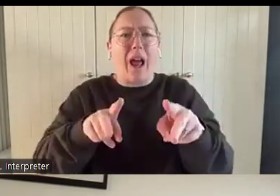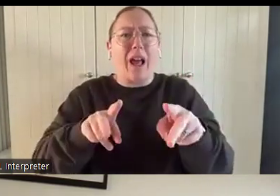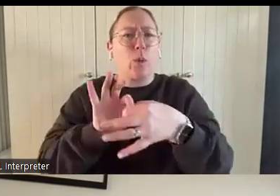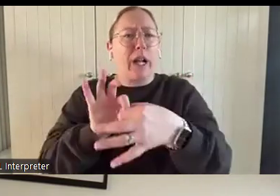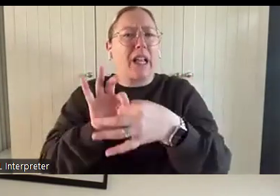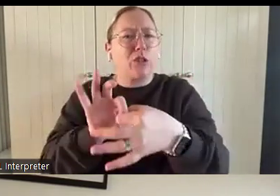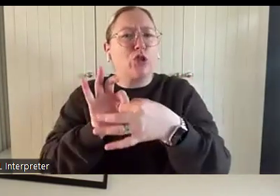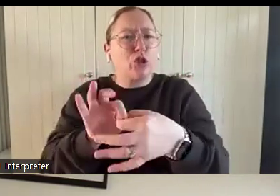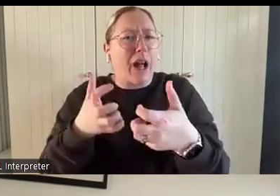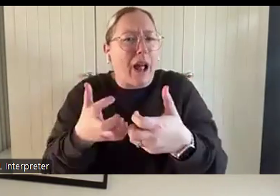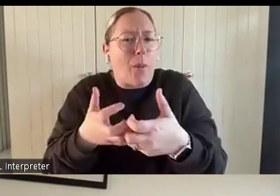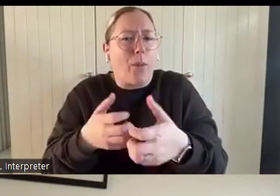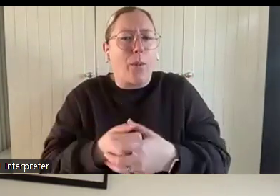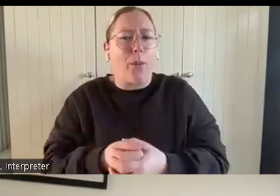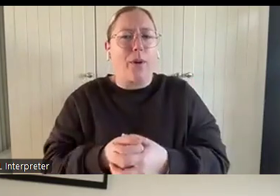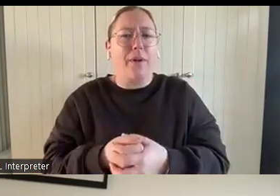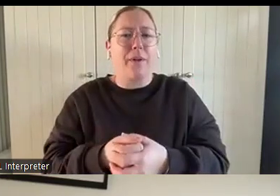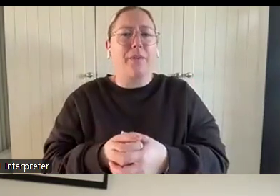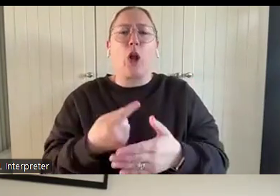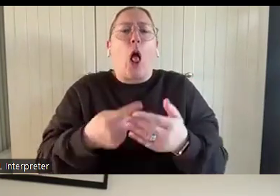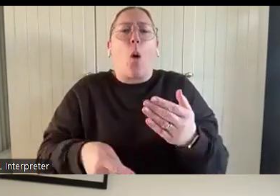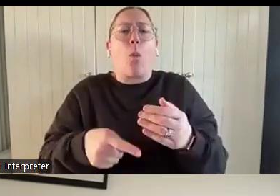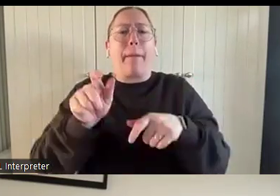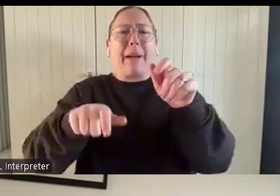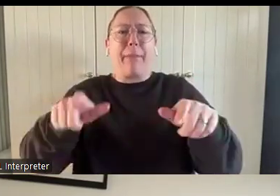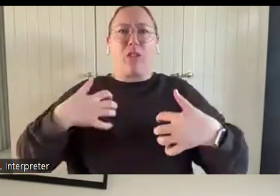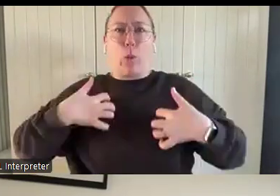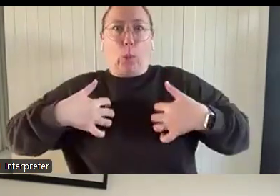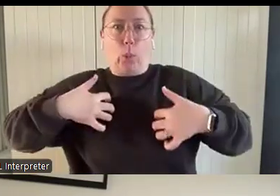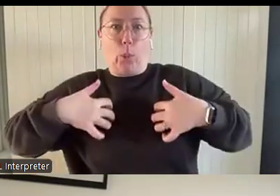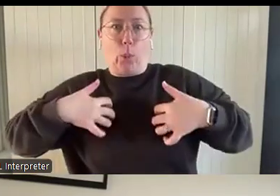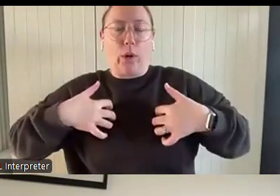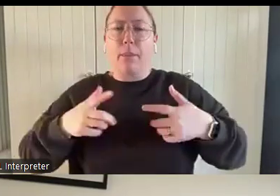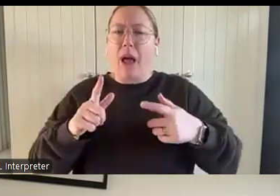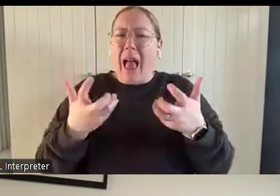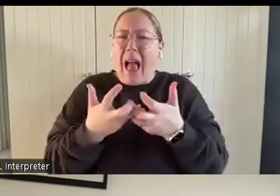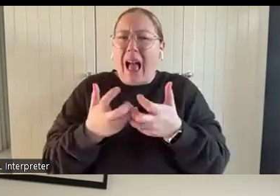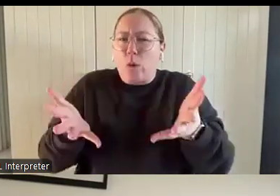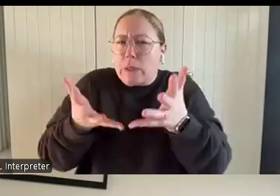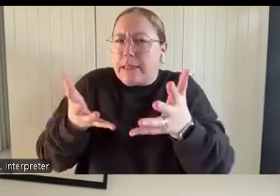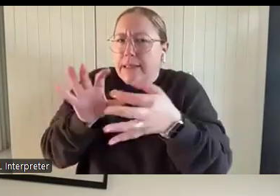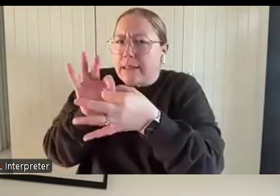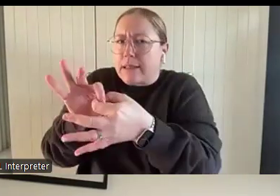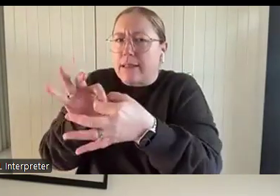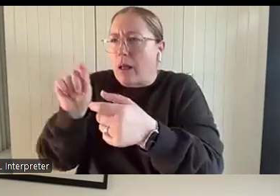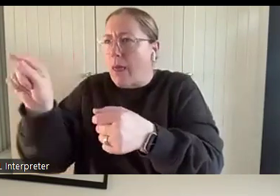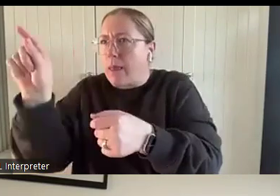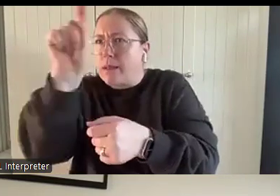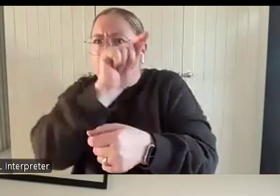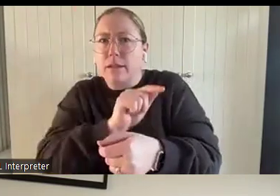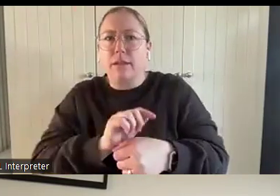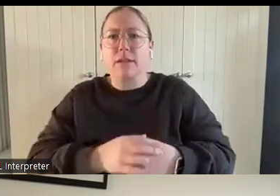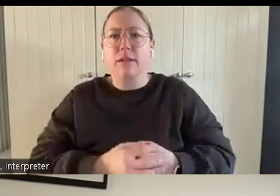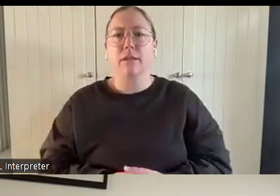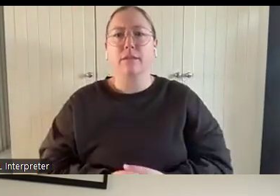beans, although those people really are the driving force behind some of the work that we're doing. We have recently created a